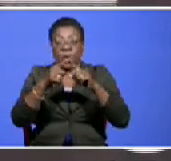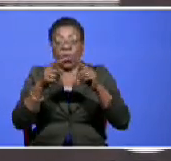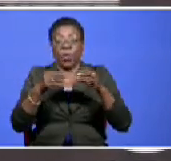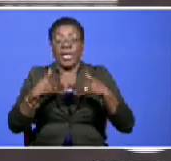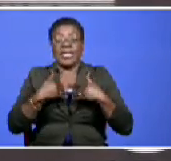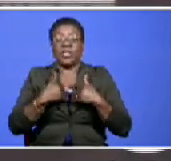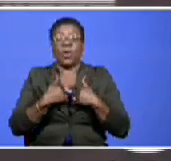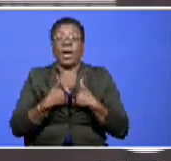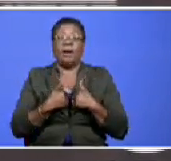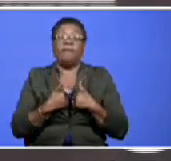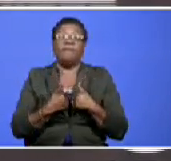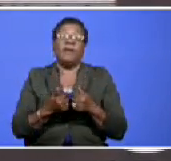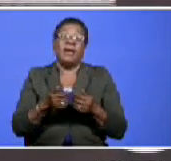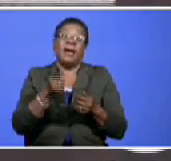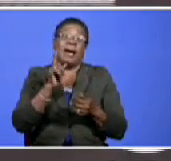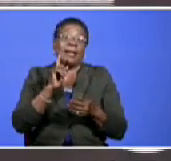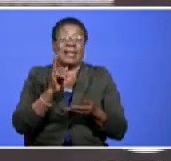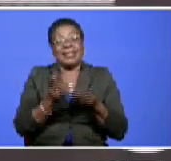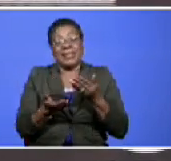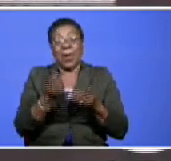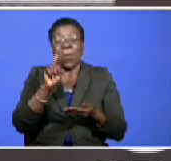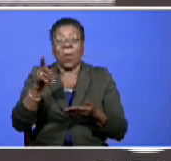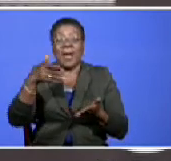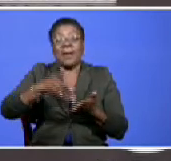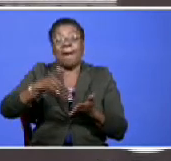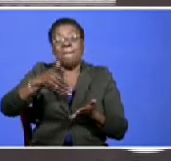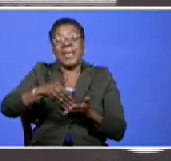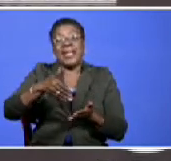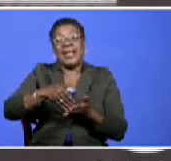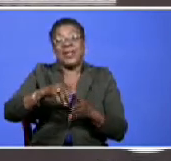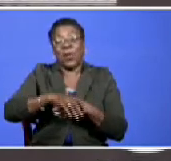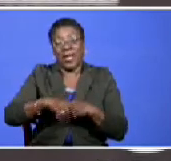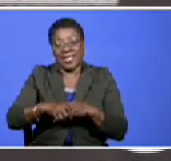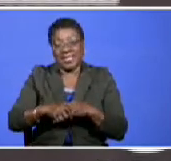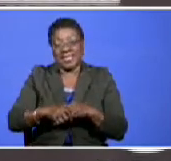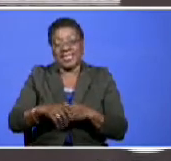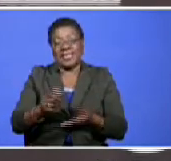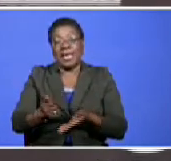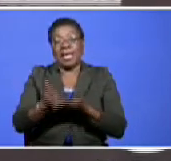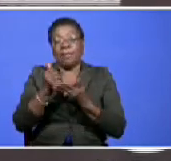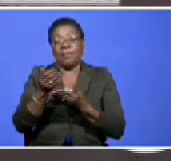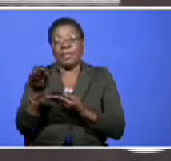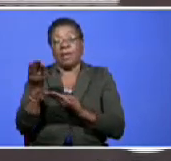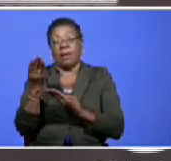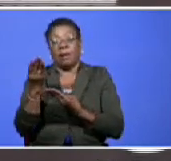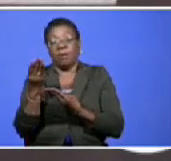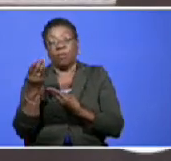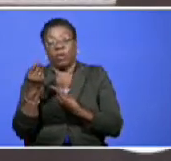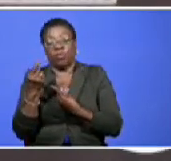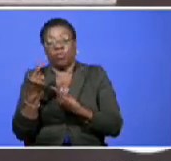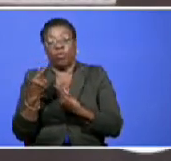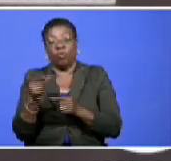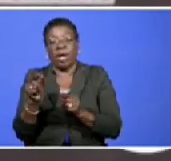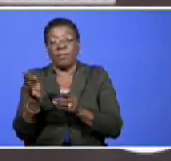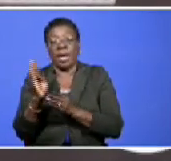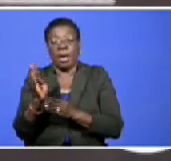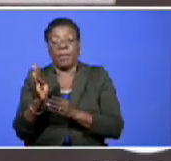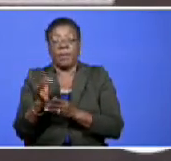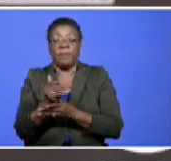to $1 million, and if I can surpass that, thank God for that, but I just wish anybody, would you have clothes,